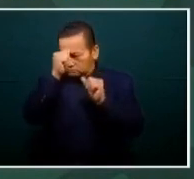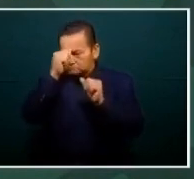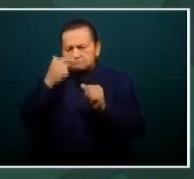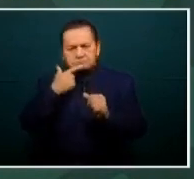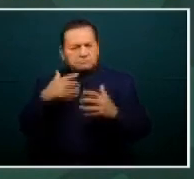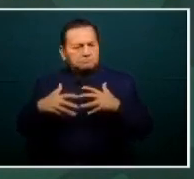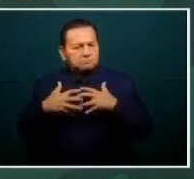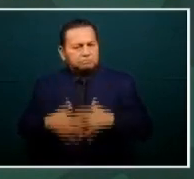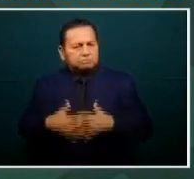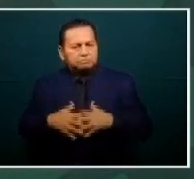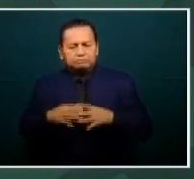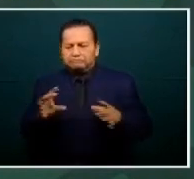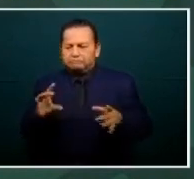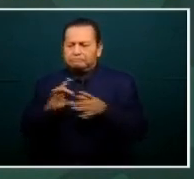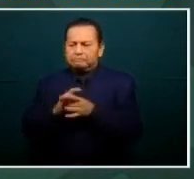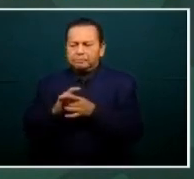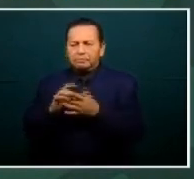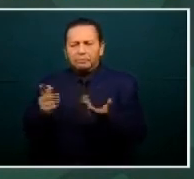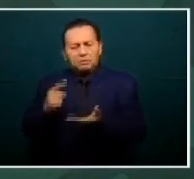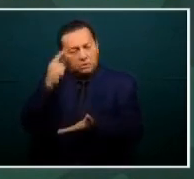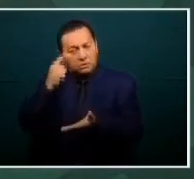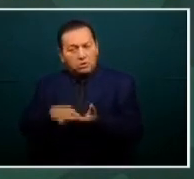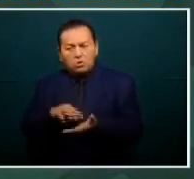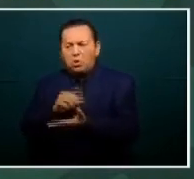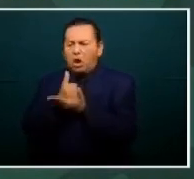creo assists us.